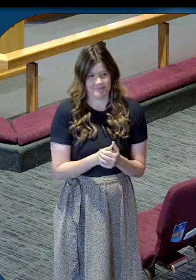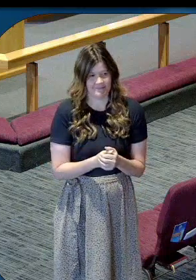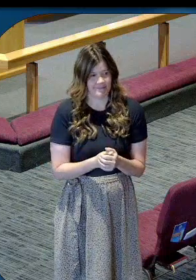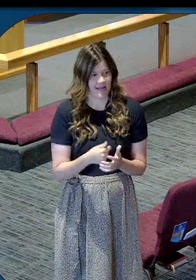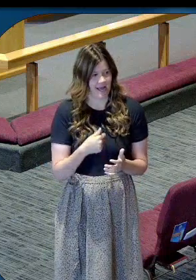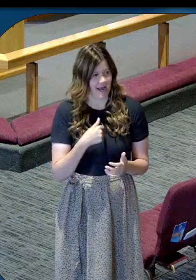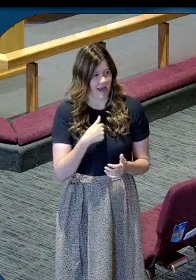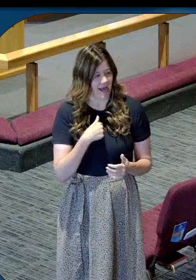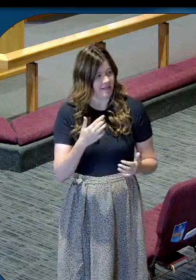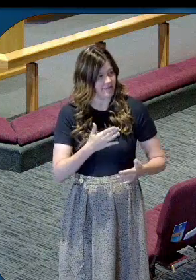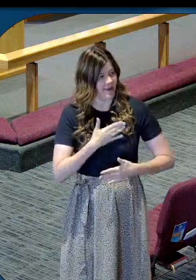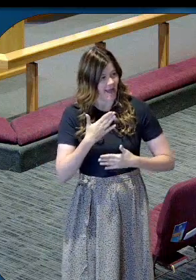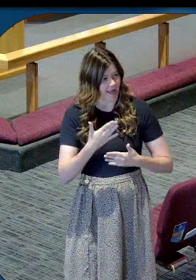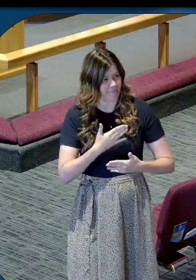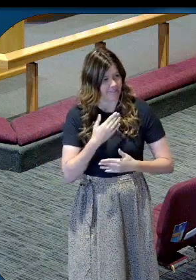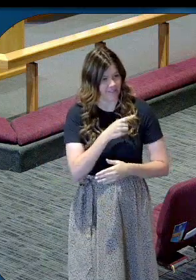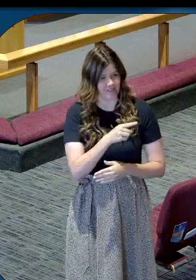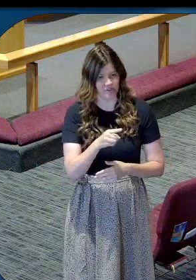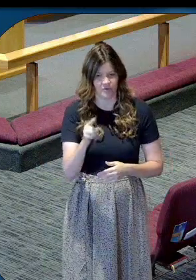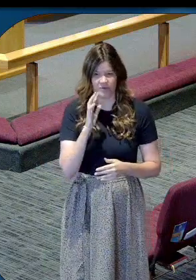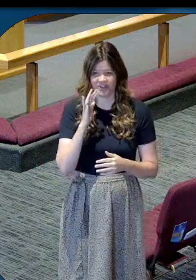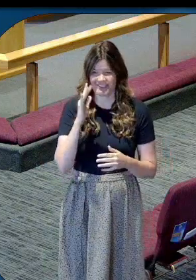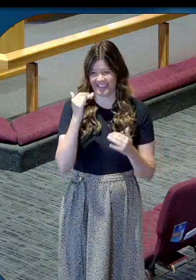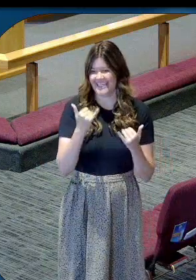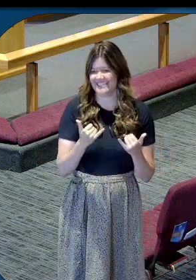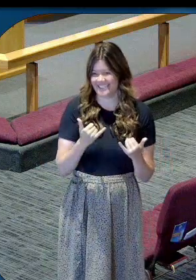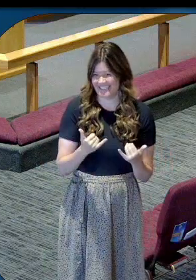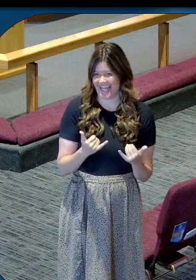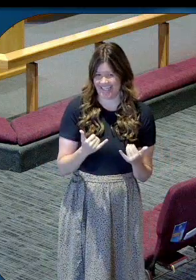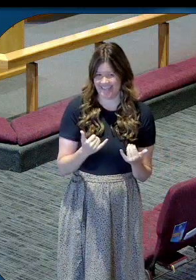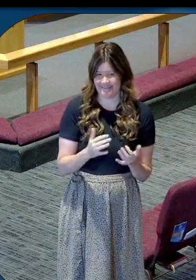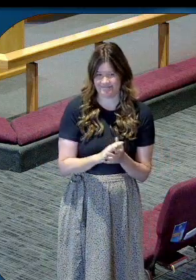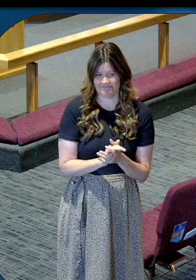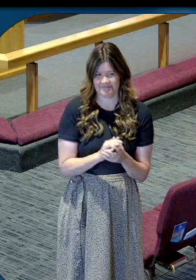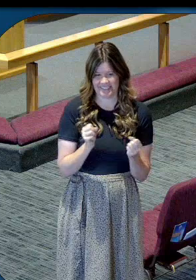I'm so glad you guys are singing today.